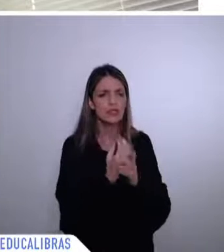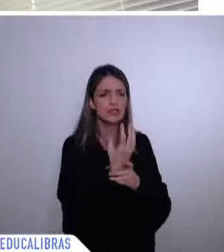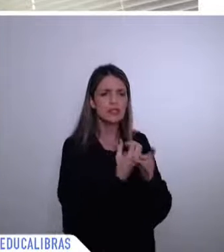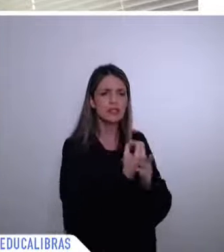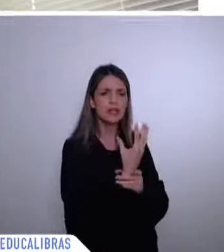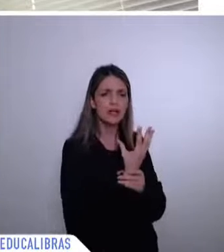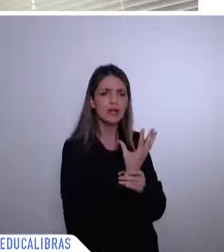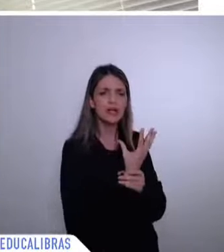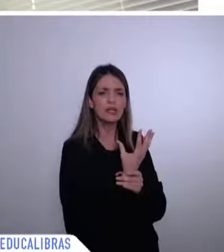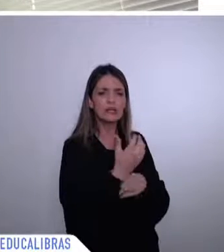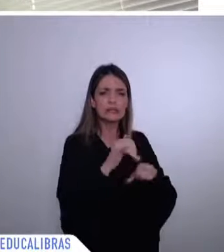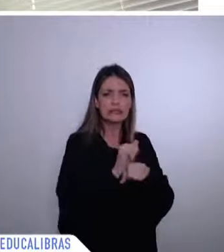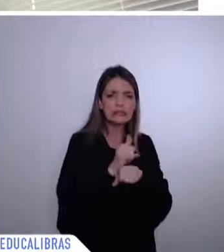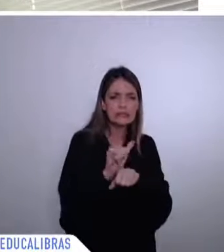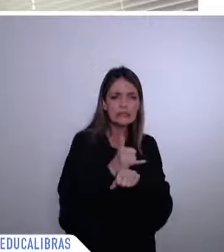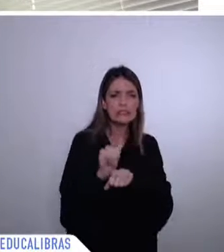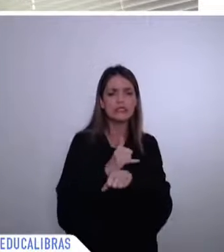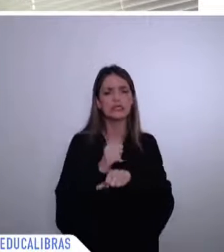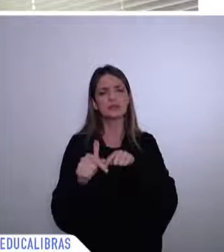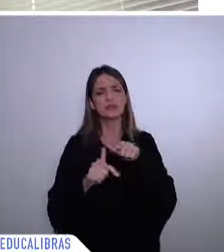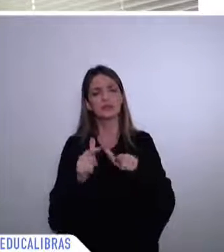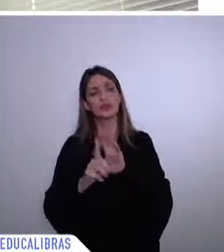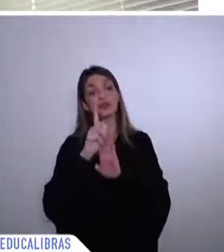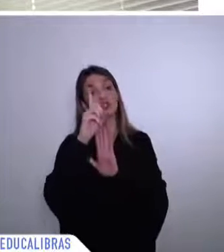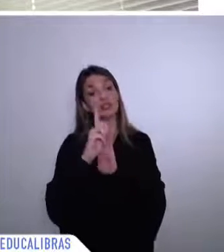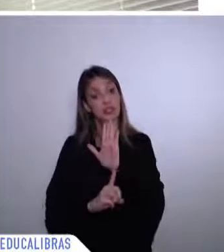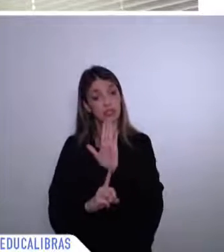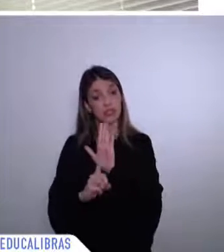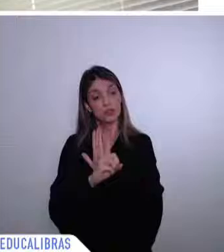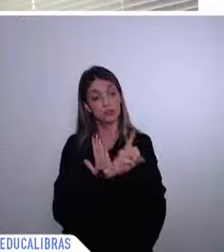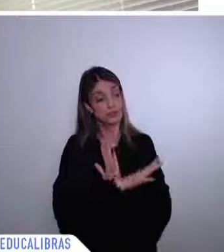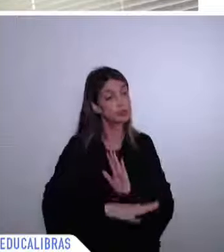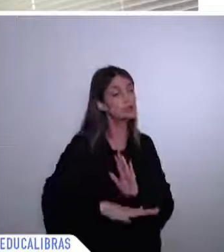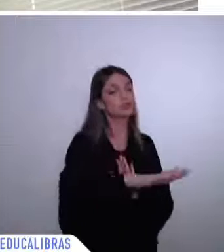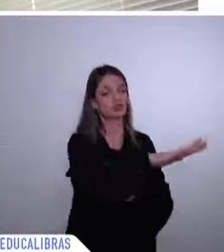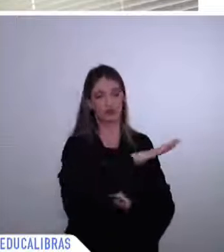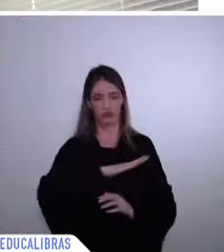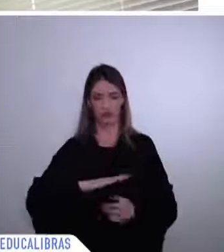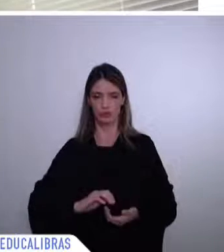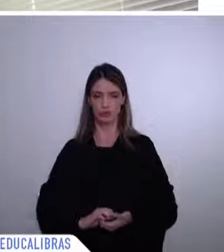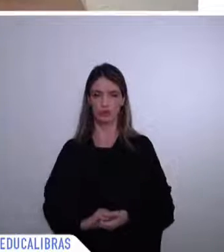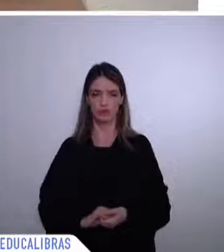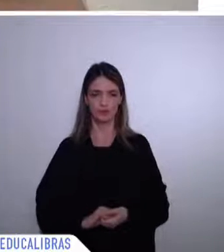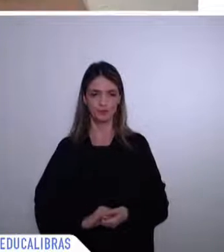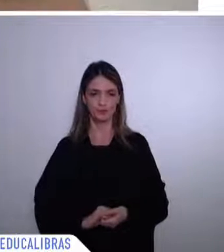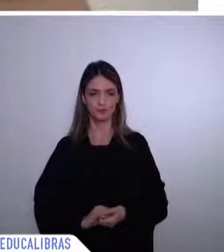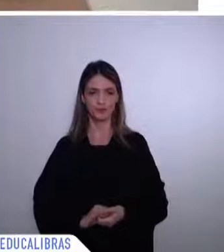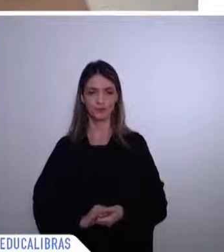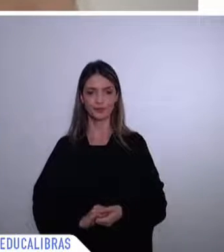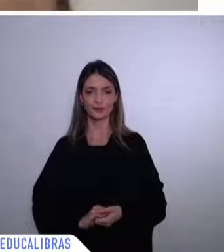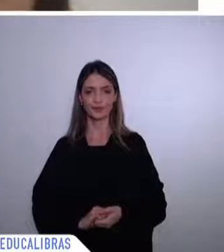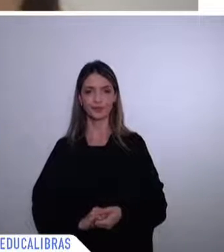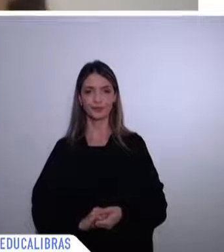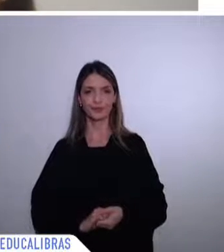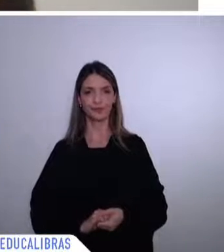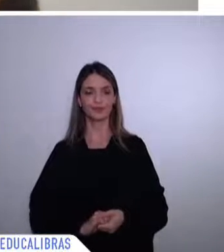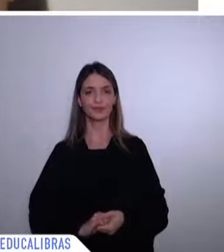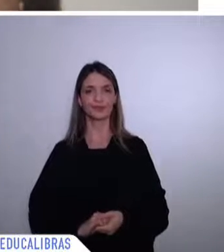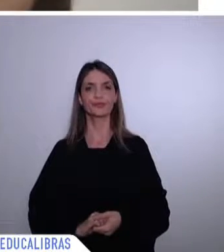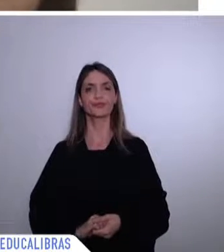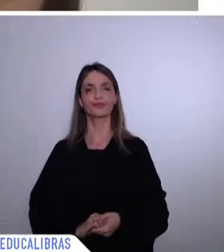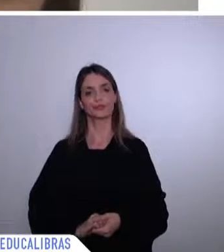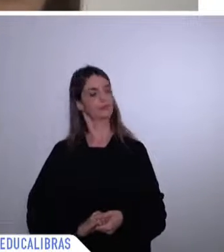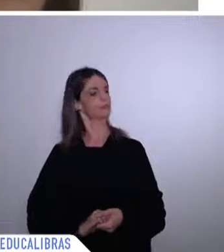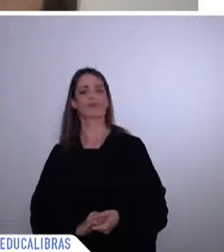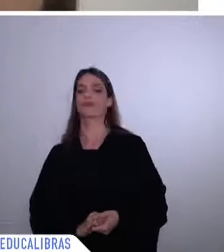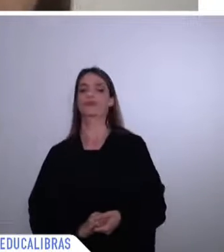have to get them to get organized to grant them legal working